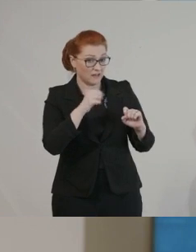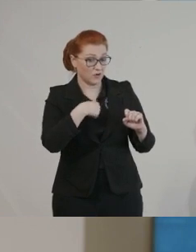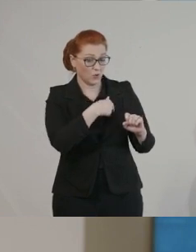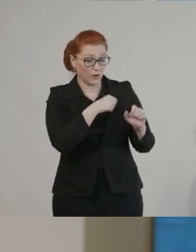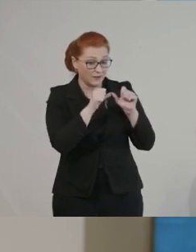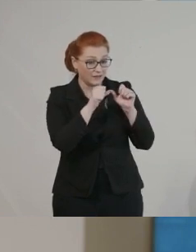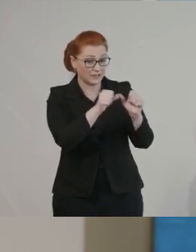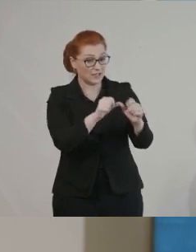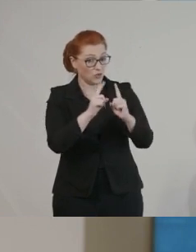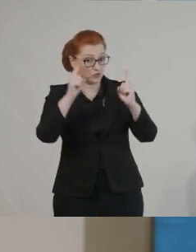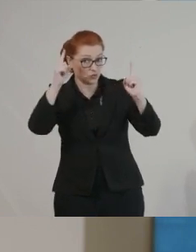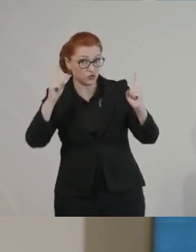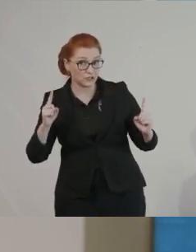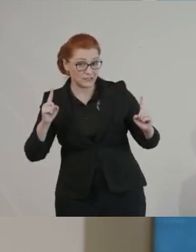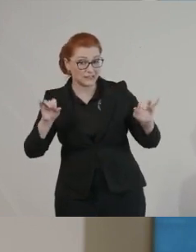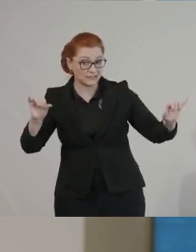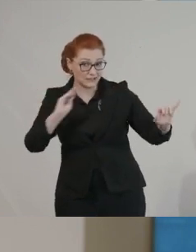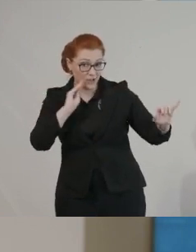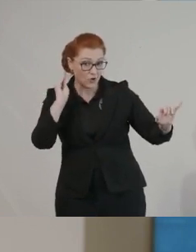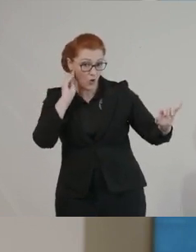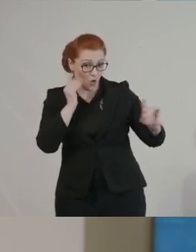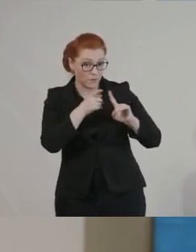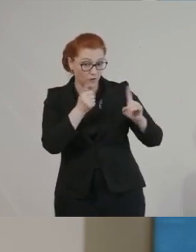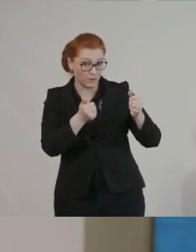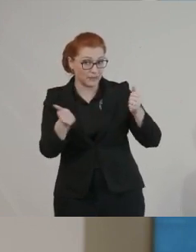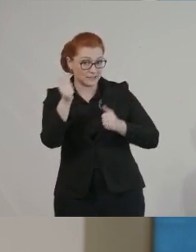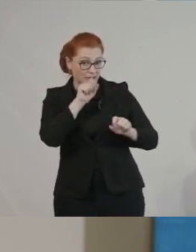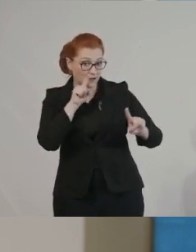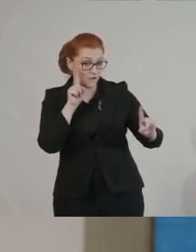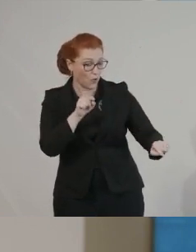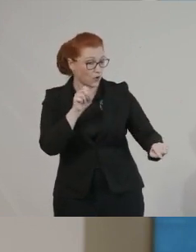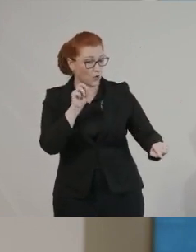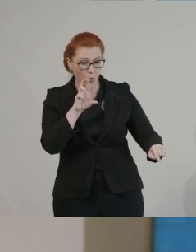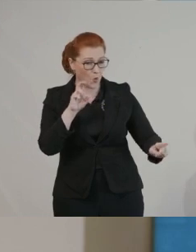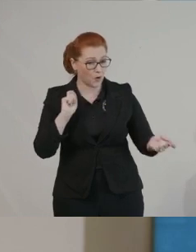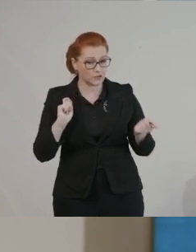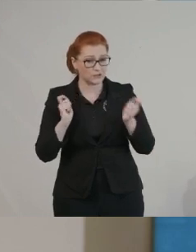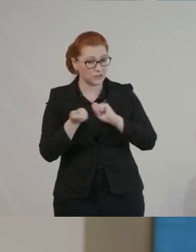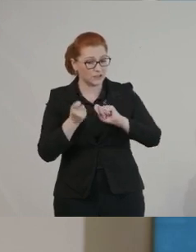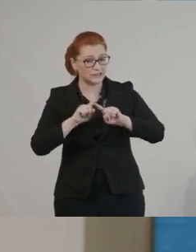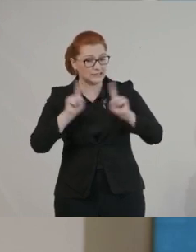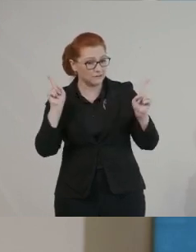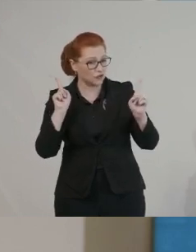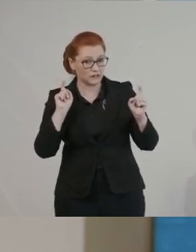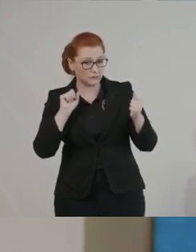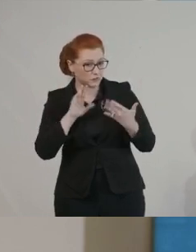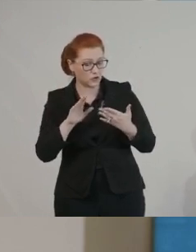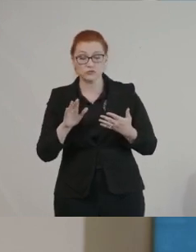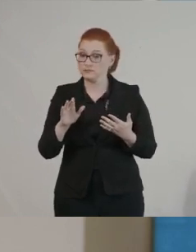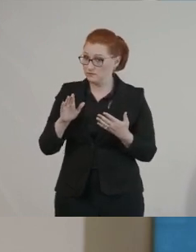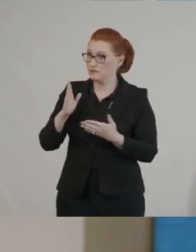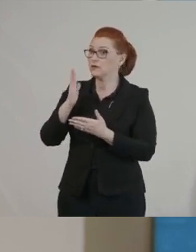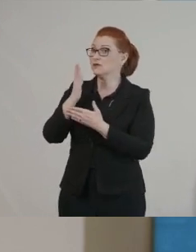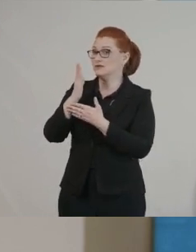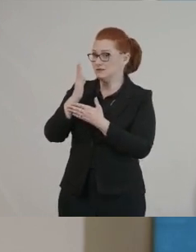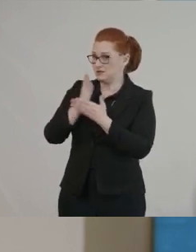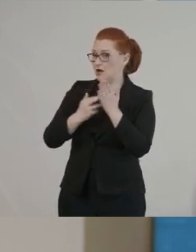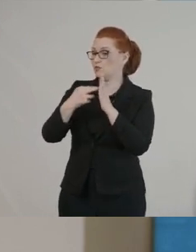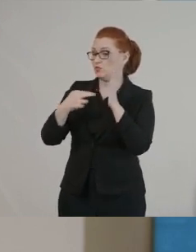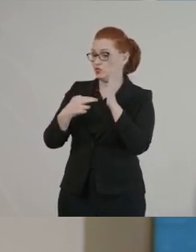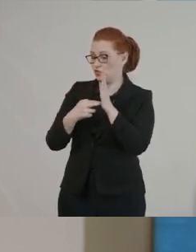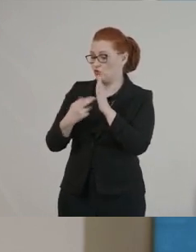or is that including a list of some social distancing? So some of the scenarios that they put into that do take into account